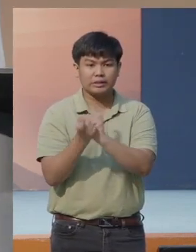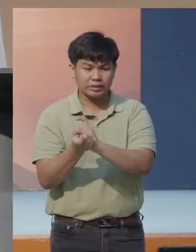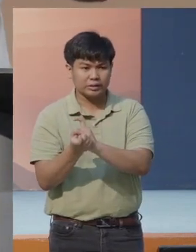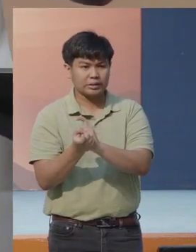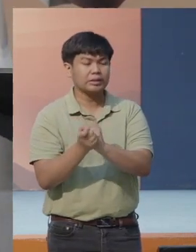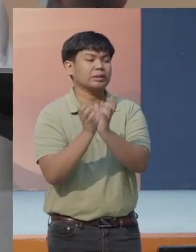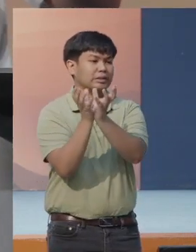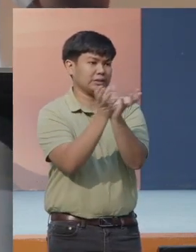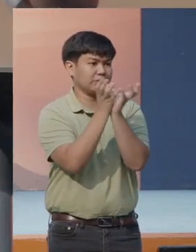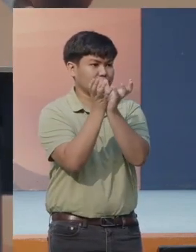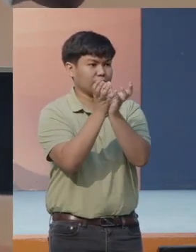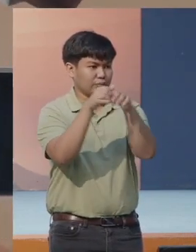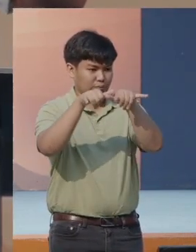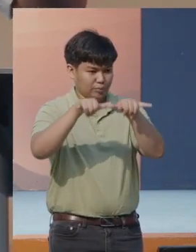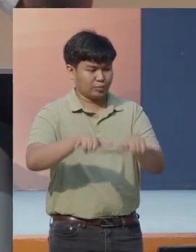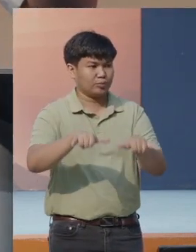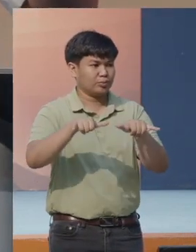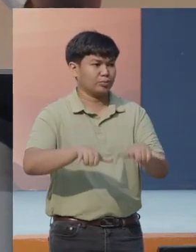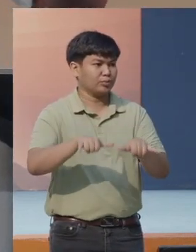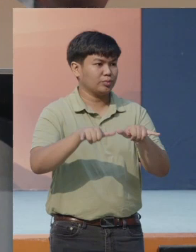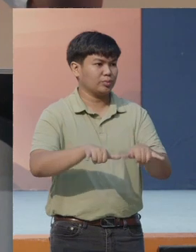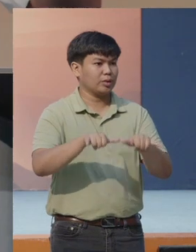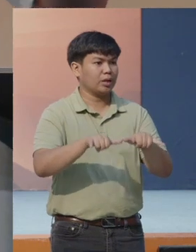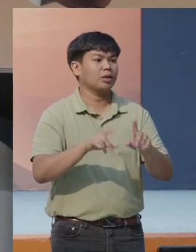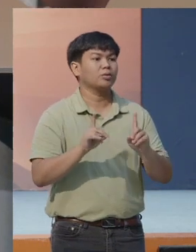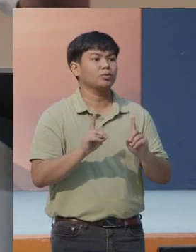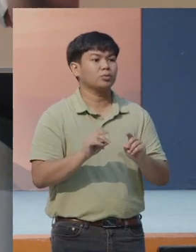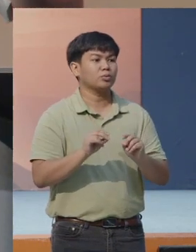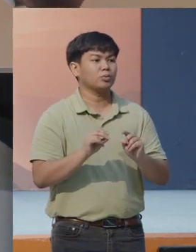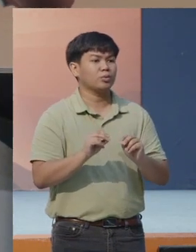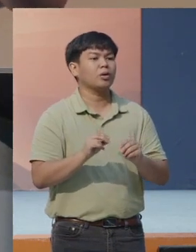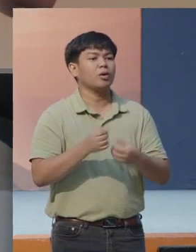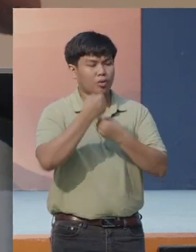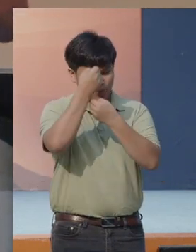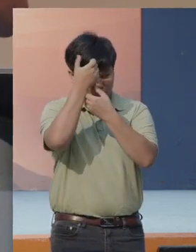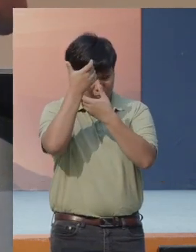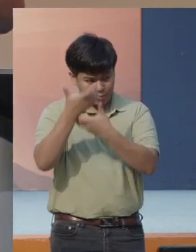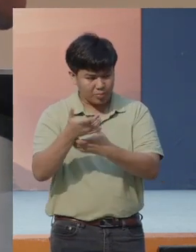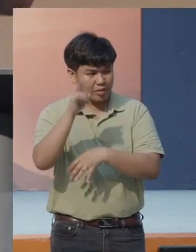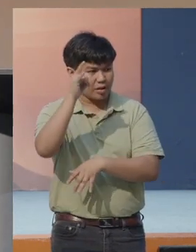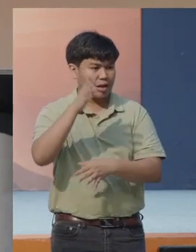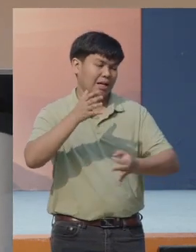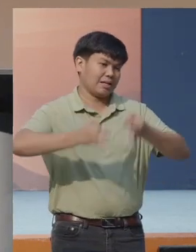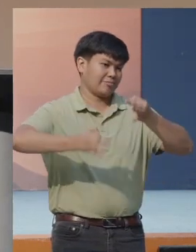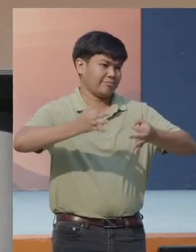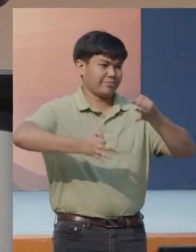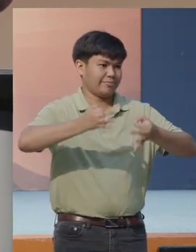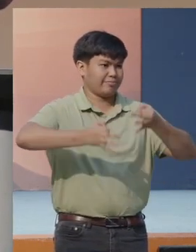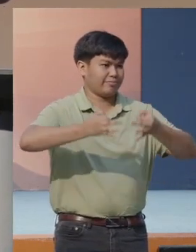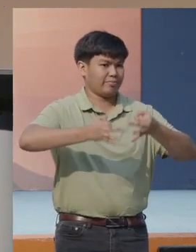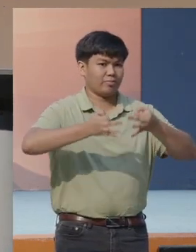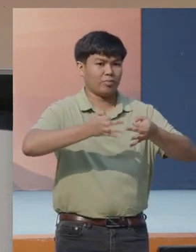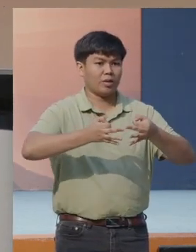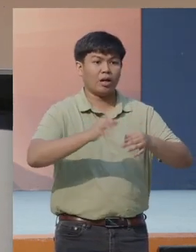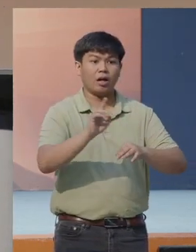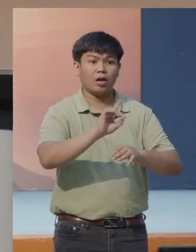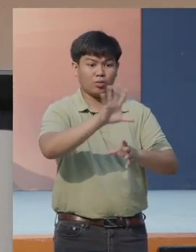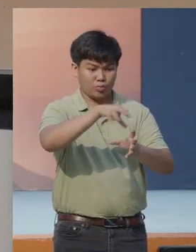a community abiding by civil jurisdiction, which